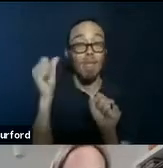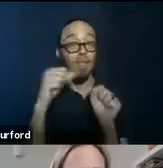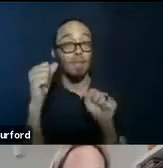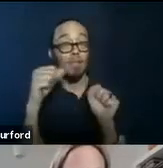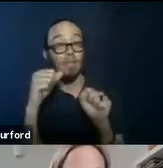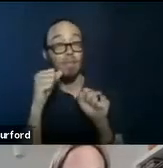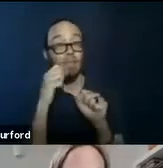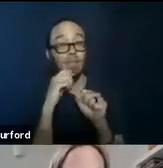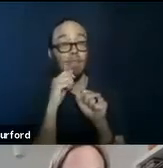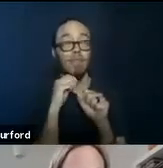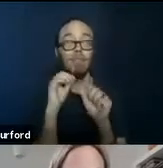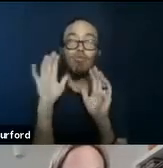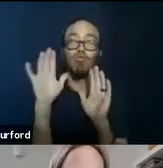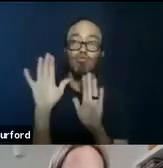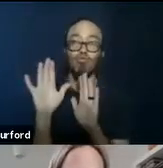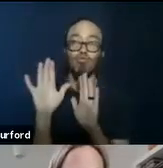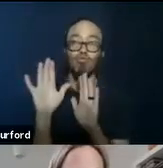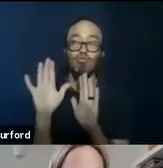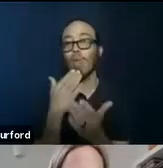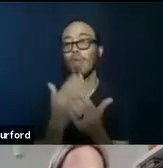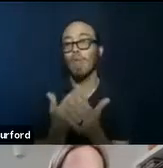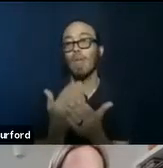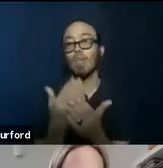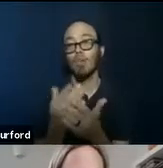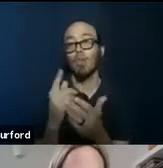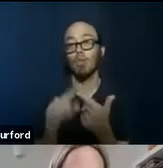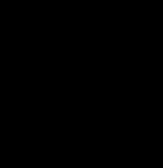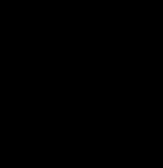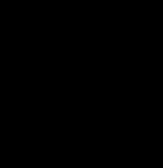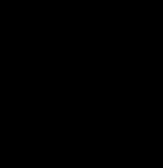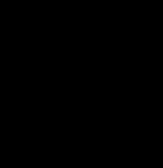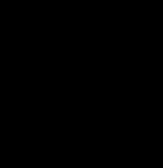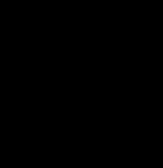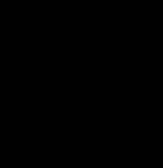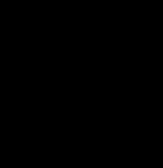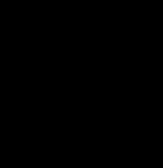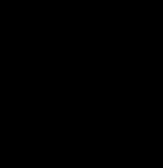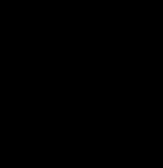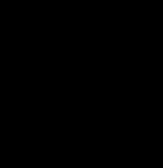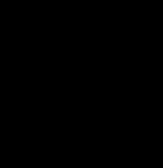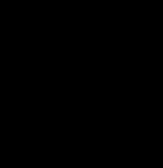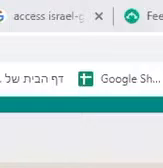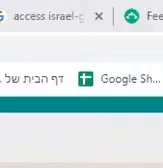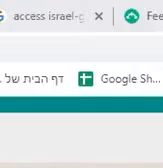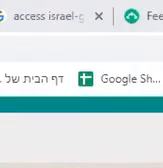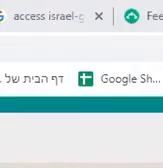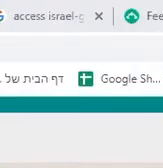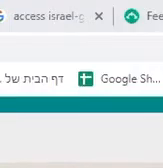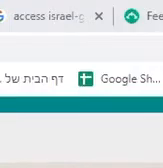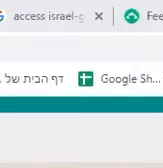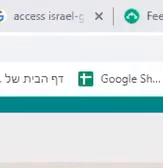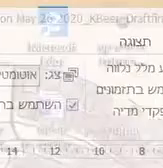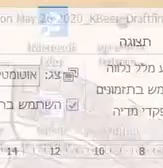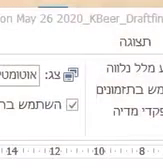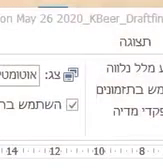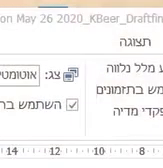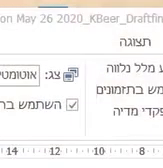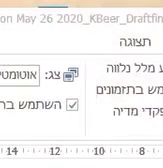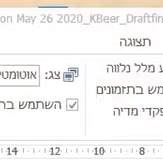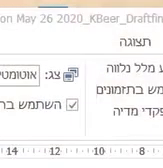Wonderful. And I want to say thank you so much for Tali, because I think she's going to share my slides. I am. Thank